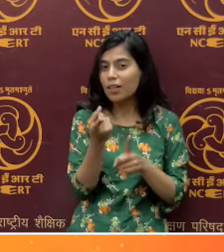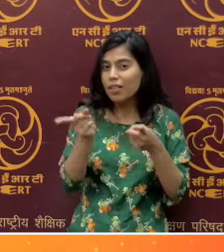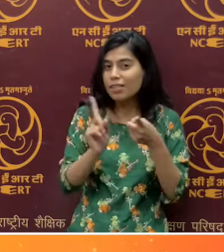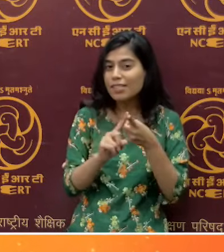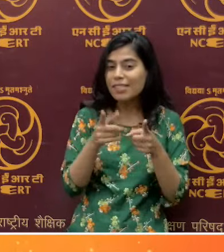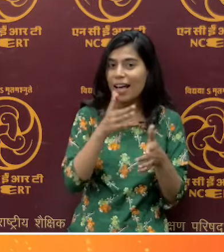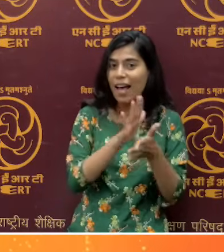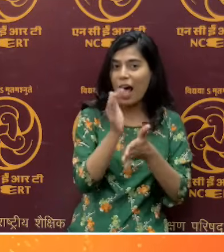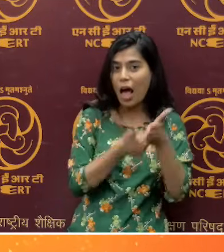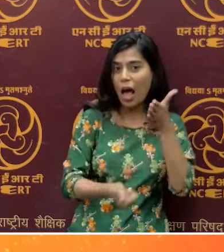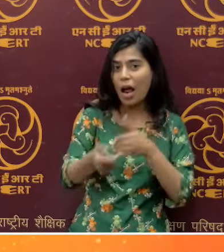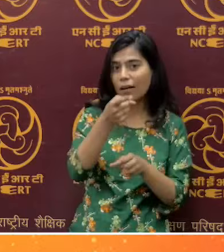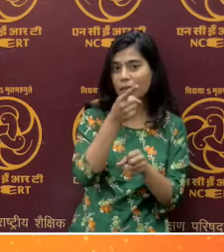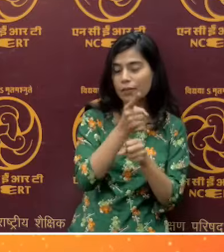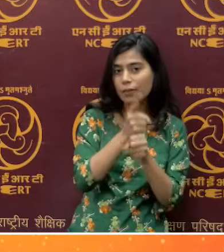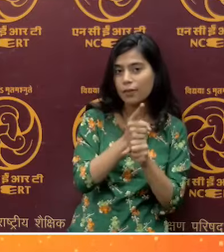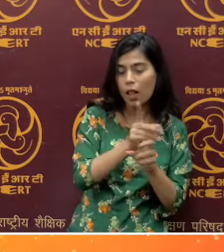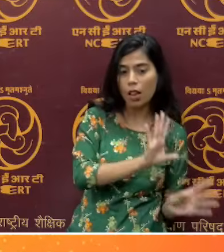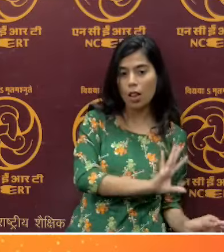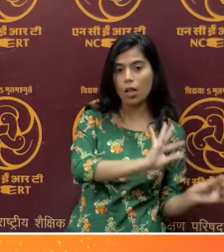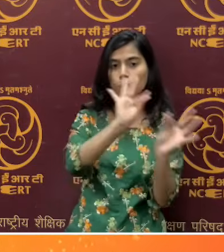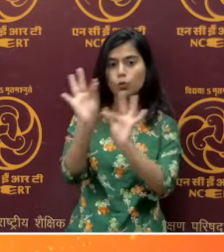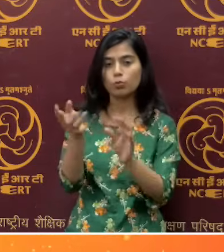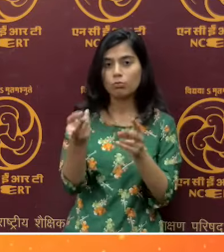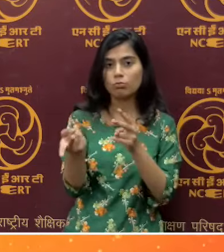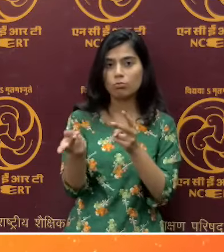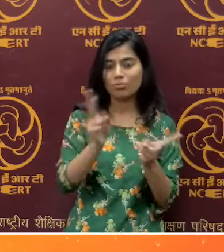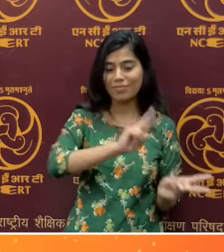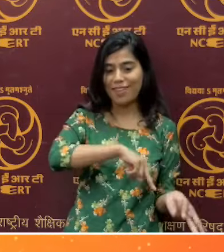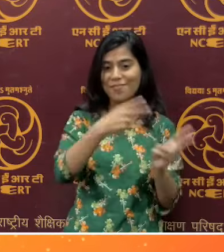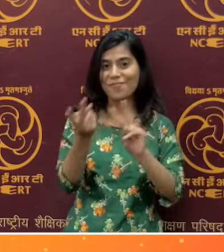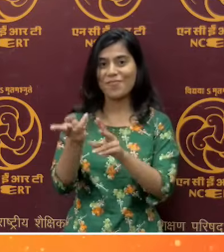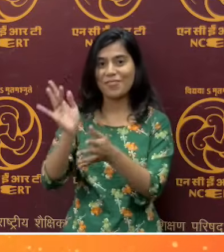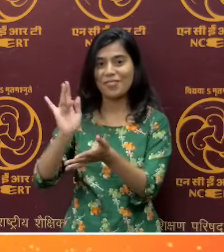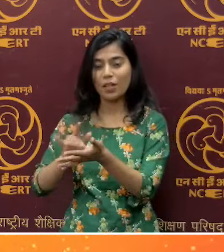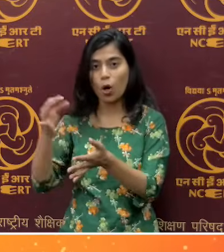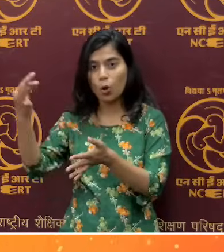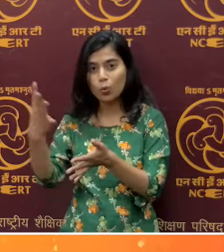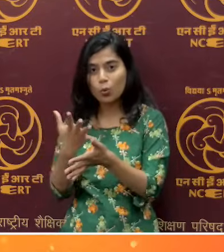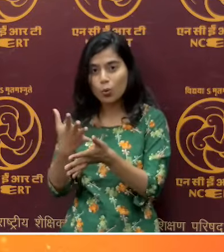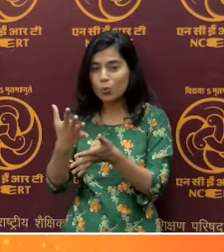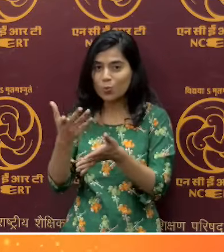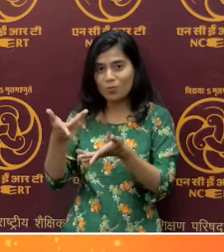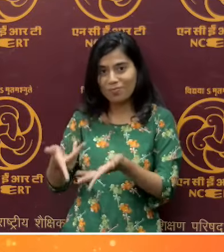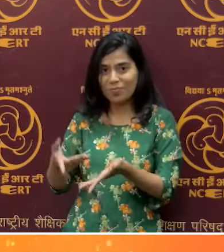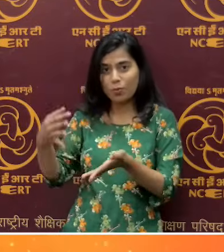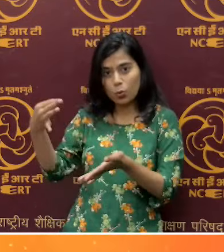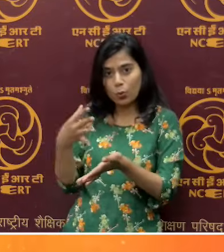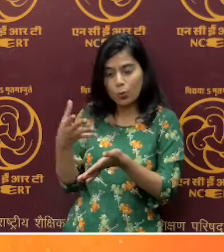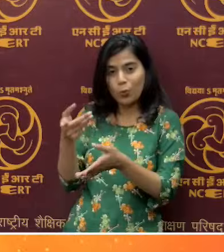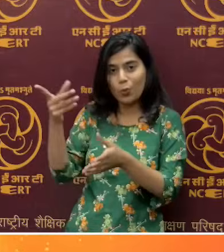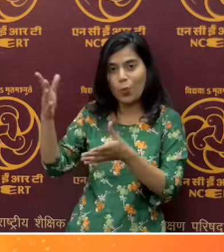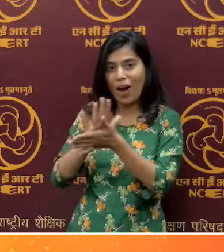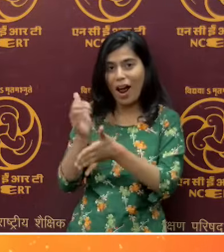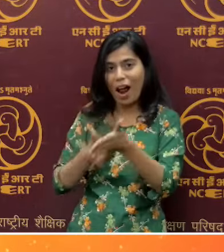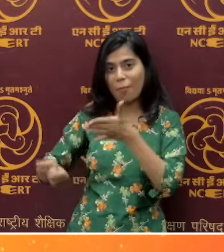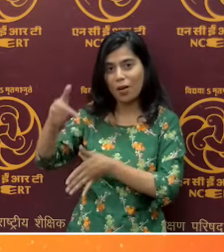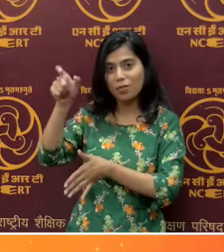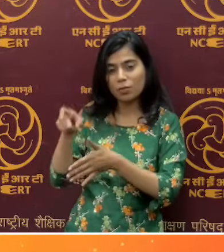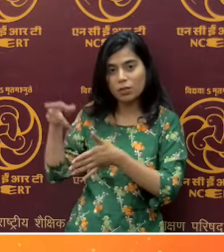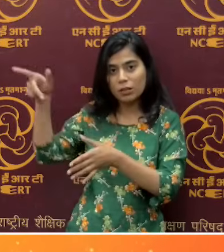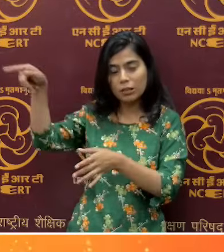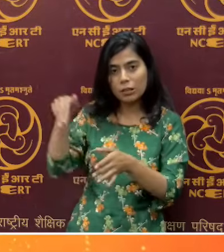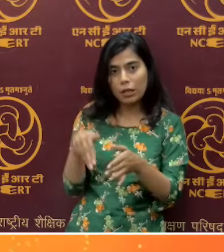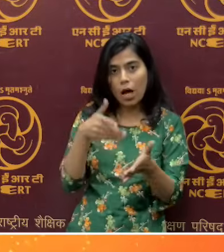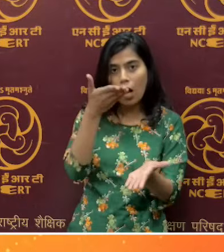headmaster has been transferred and new headmaster is unable to log in, and can we edit the head teacher's profile there. I think we've already seen